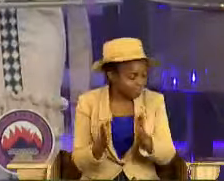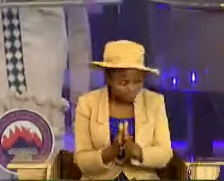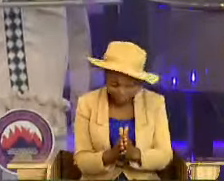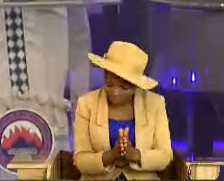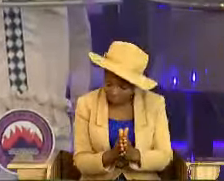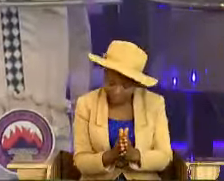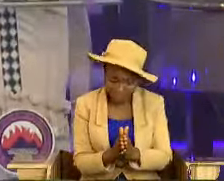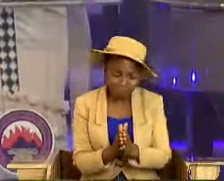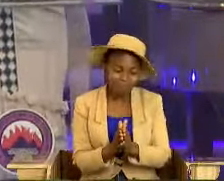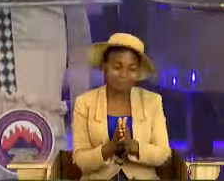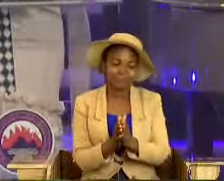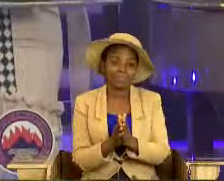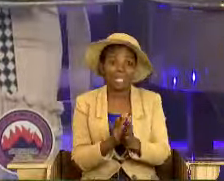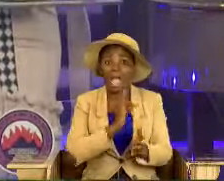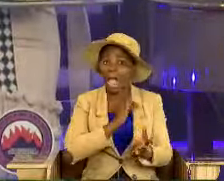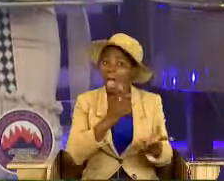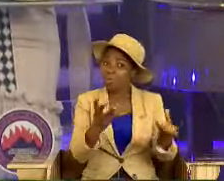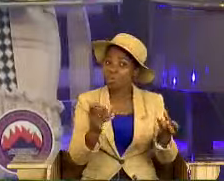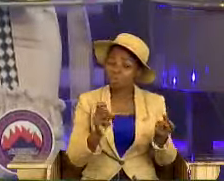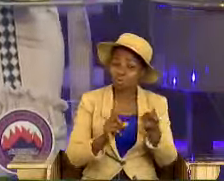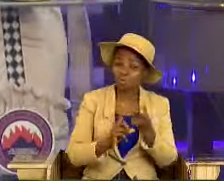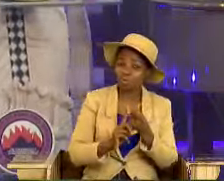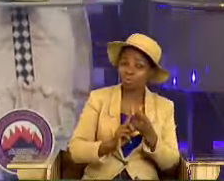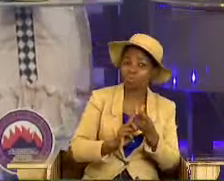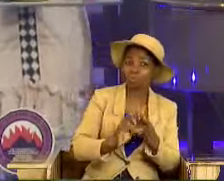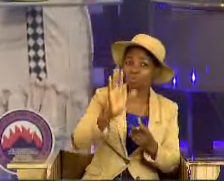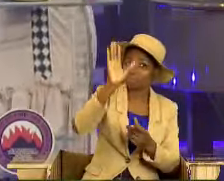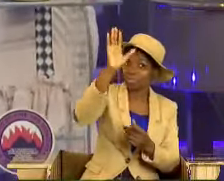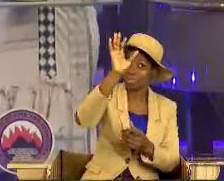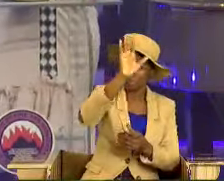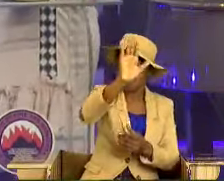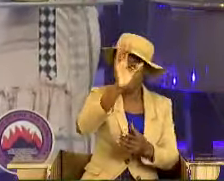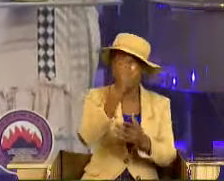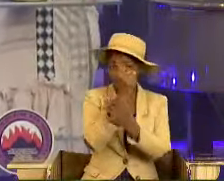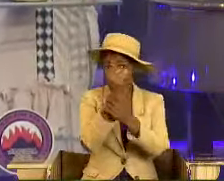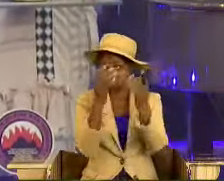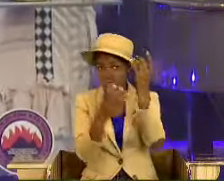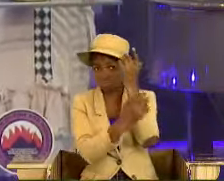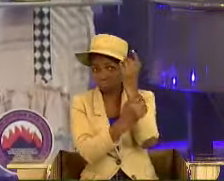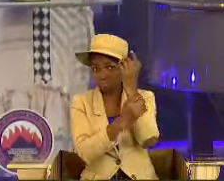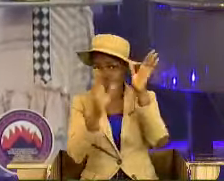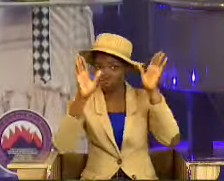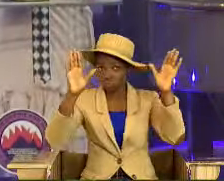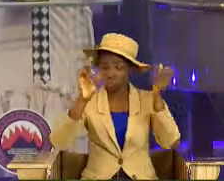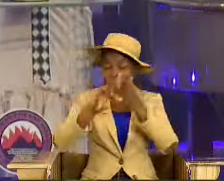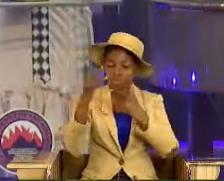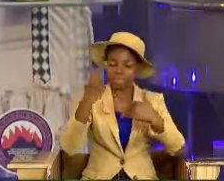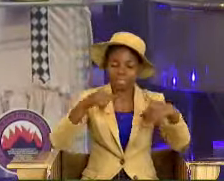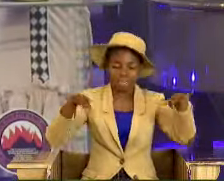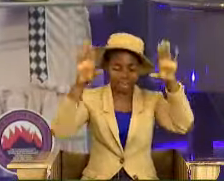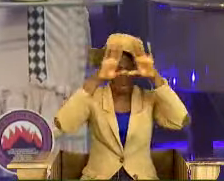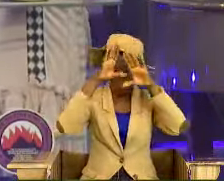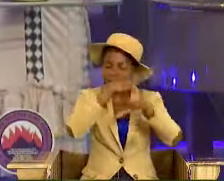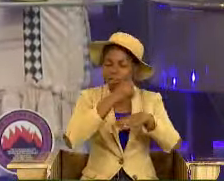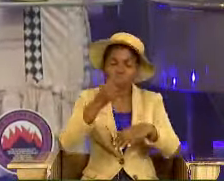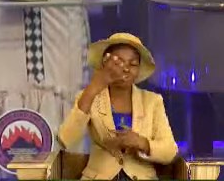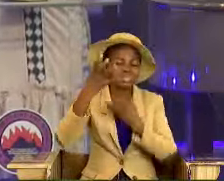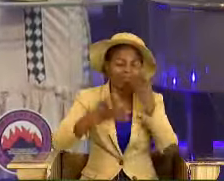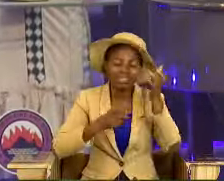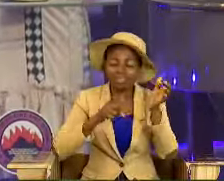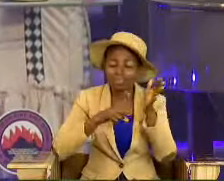feet I want you to raise your two hands to the heavenli and you are going to shout this at the top of your